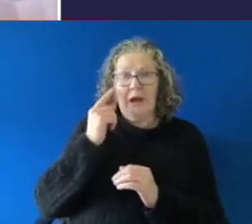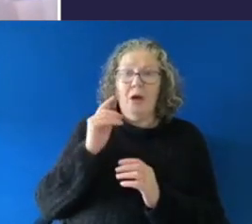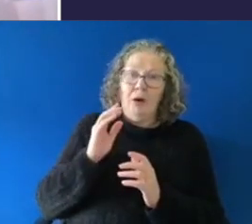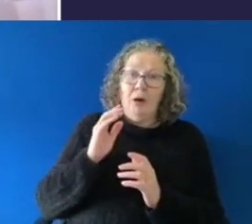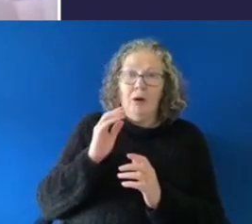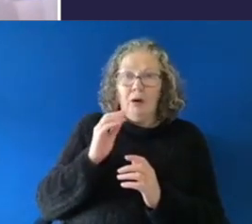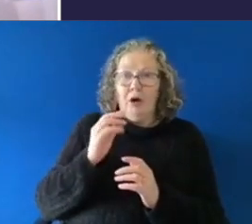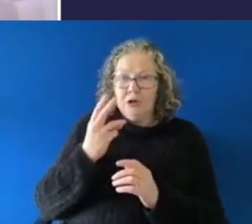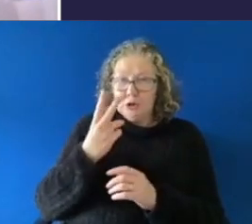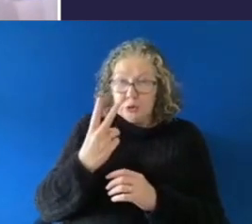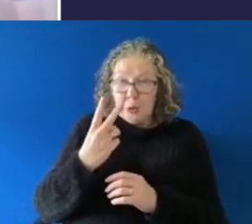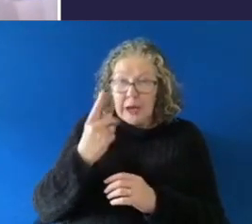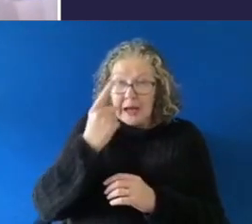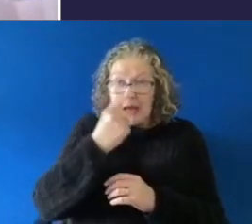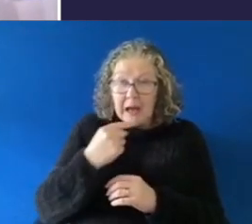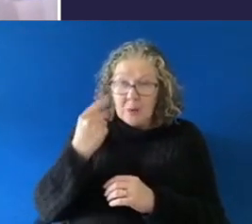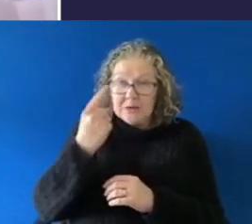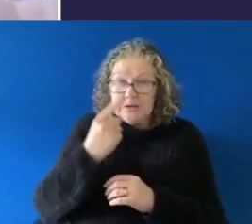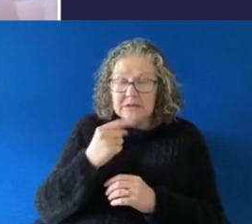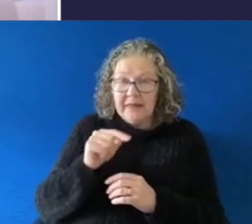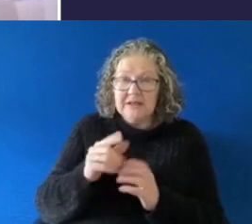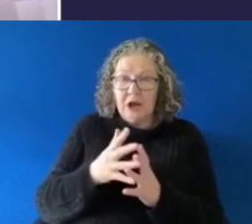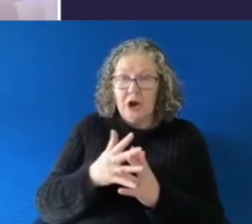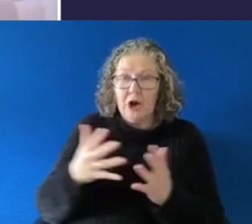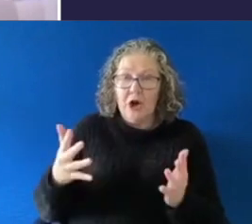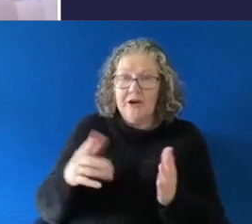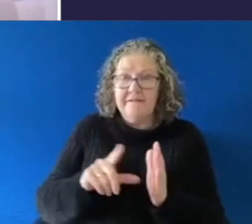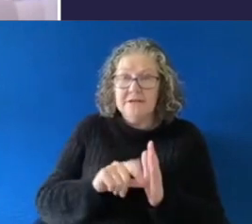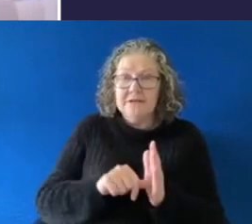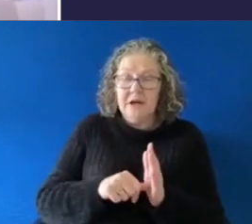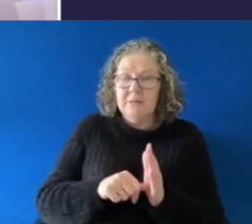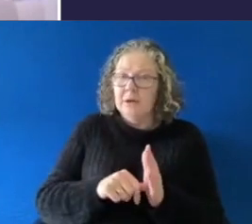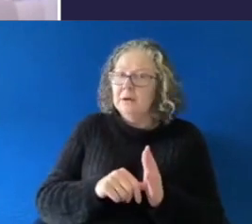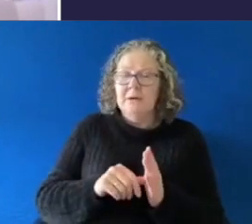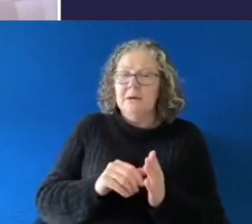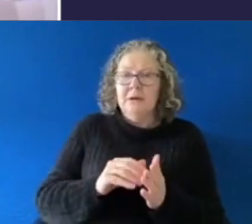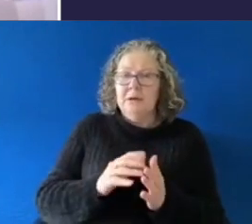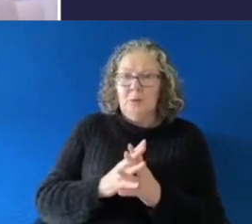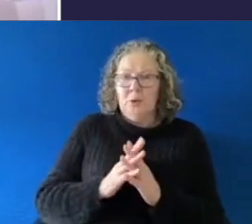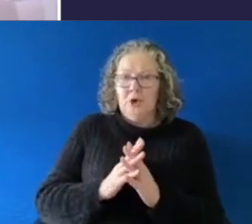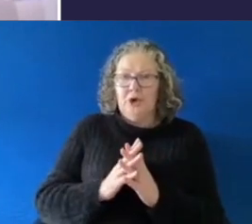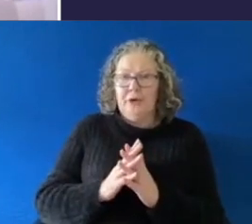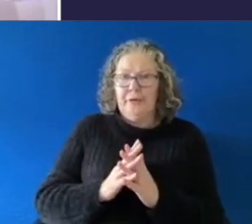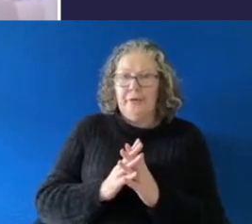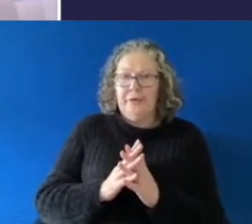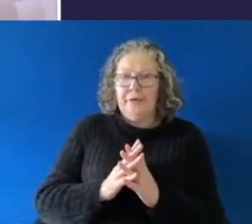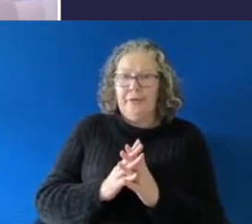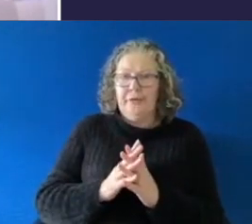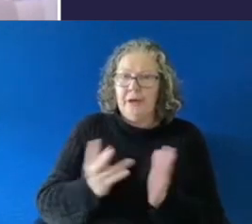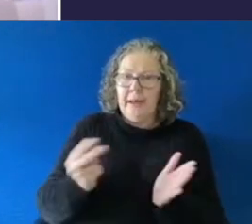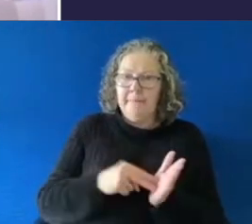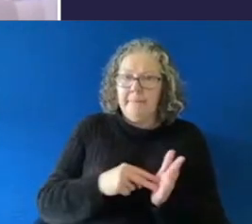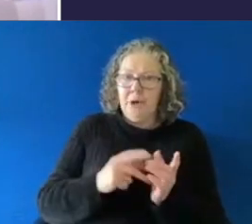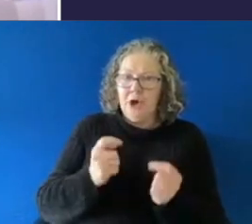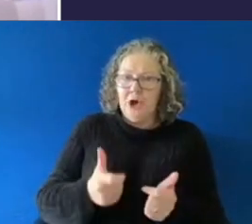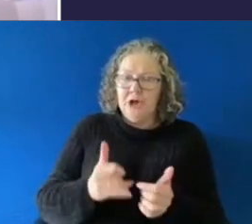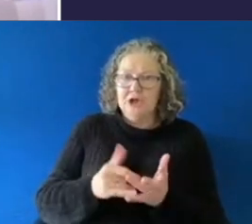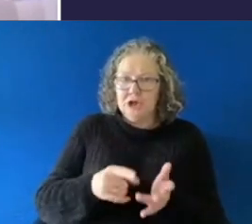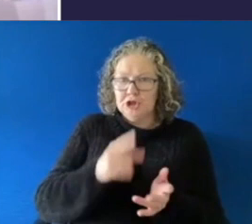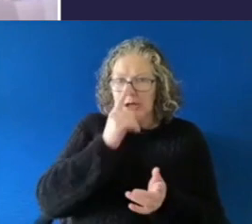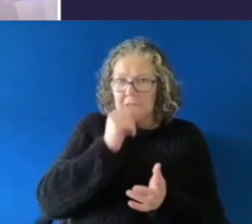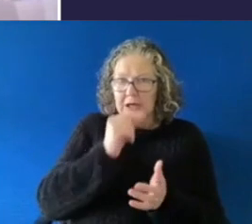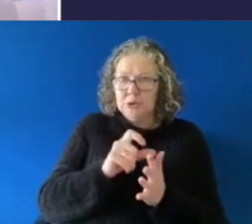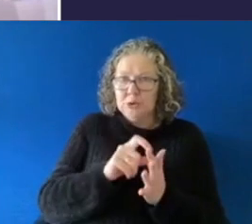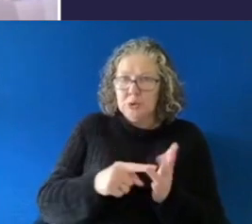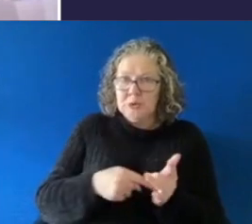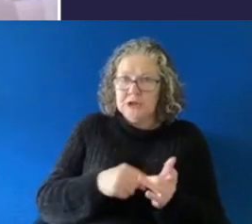well, 2 hours, that's a lot of time. But for me, it was worth getting up early so that she could do the whole job